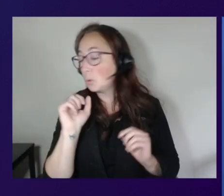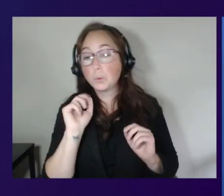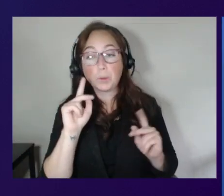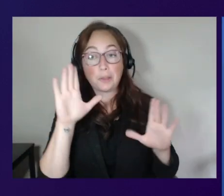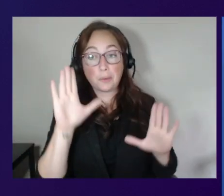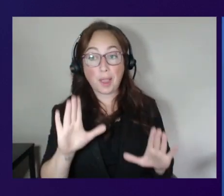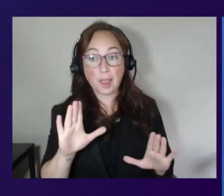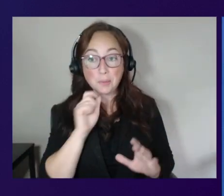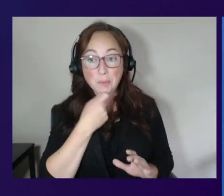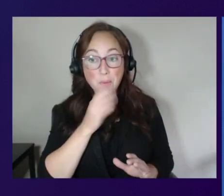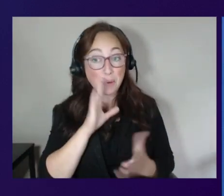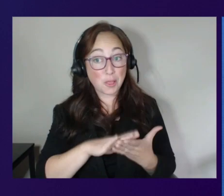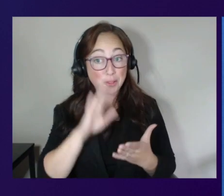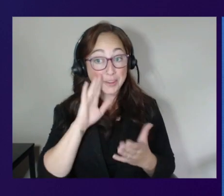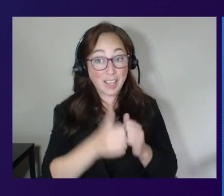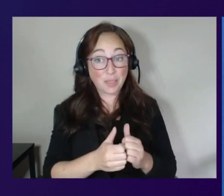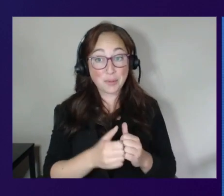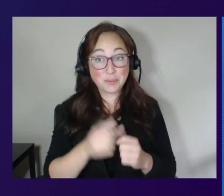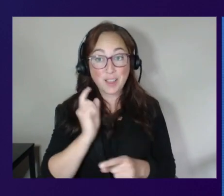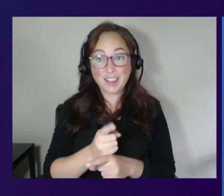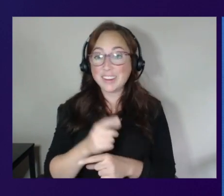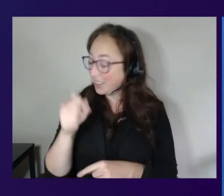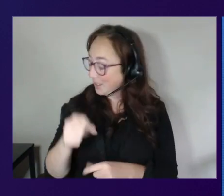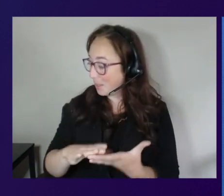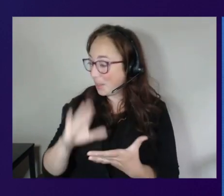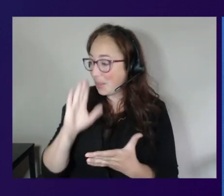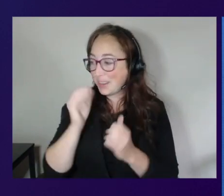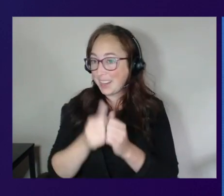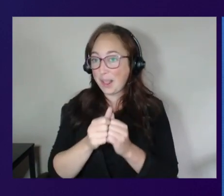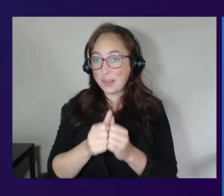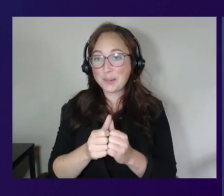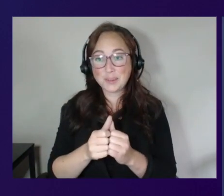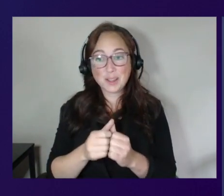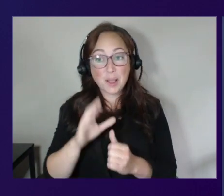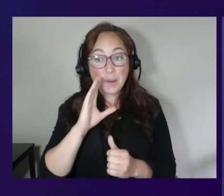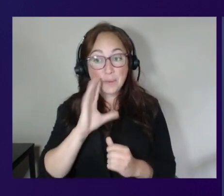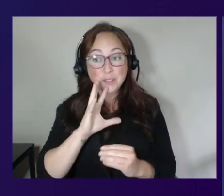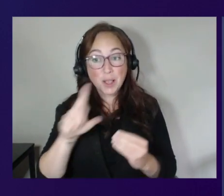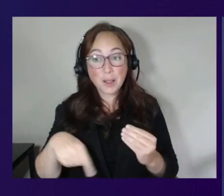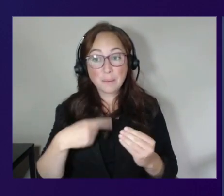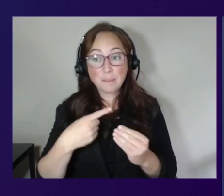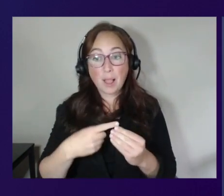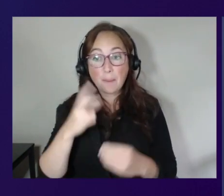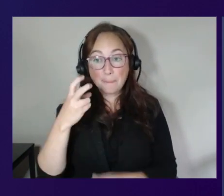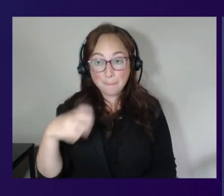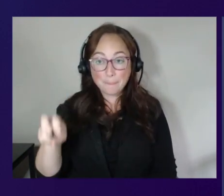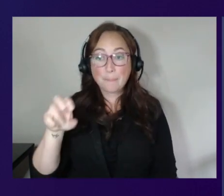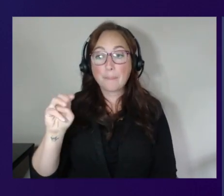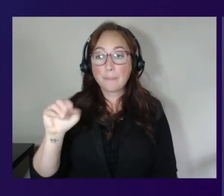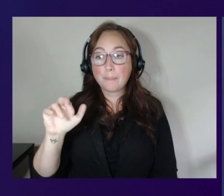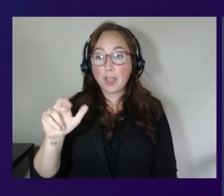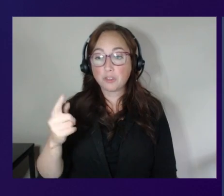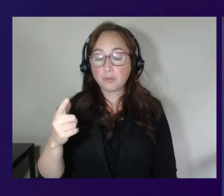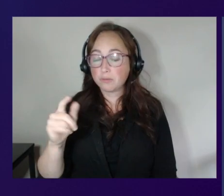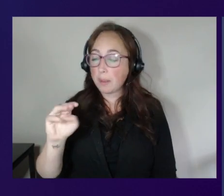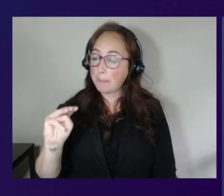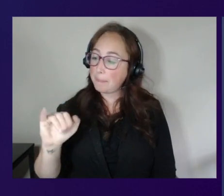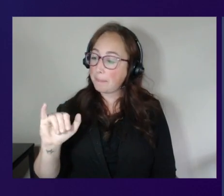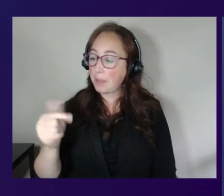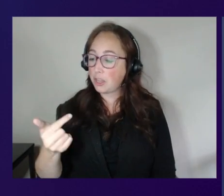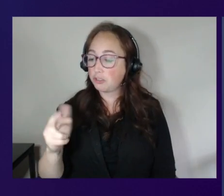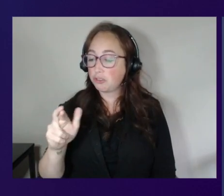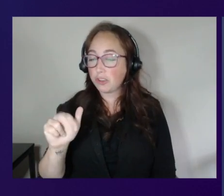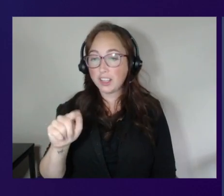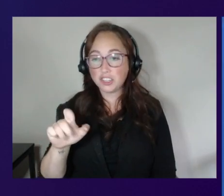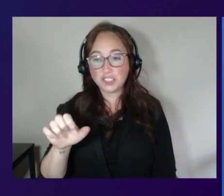learn together? Yeah. Let's learn from this. We're going to talk about a cloud migration, right? We're going to slideshow. actually get into what that looks